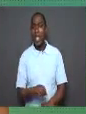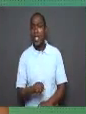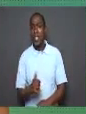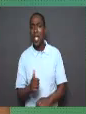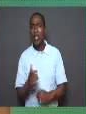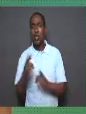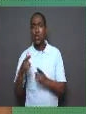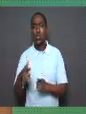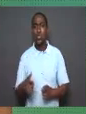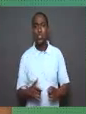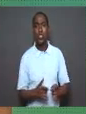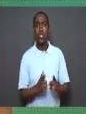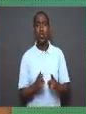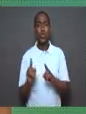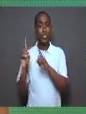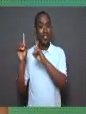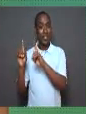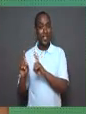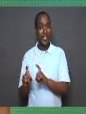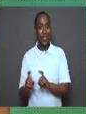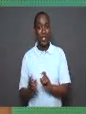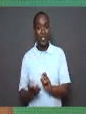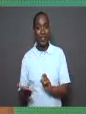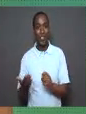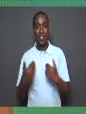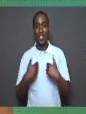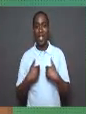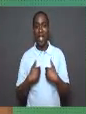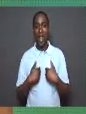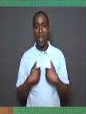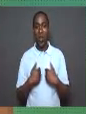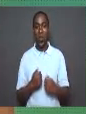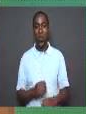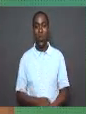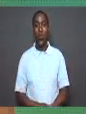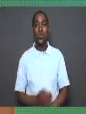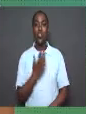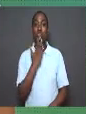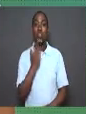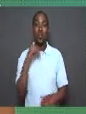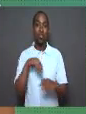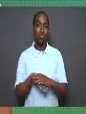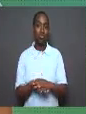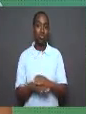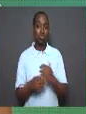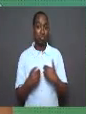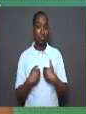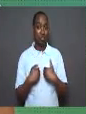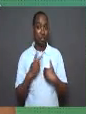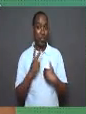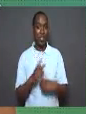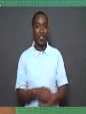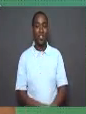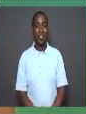of testing a substance to see if it contains sugars. We